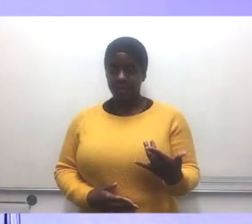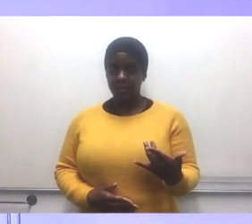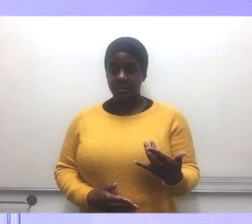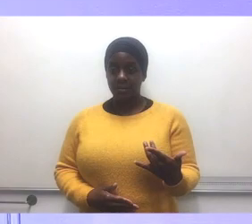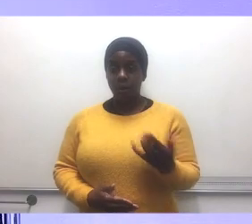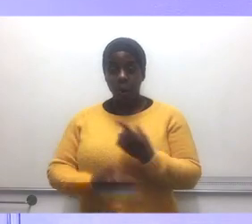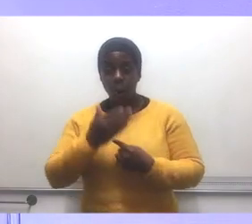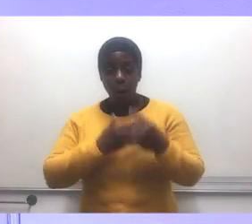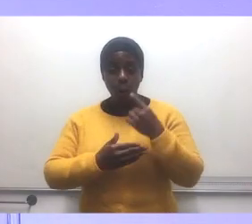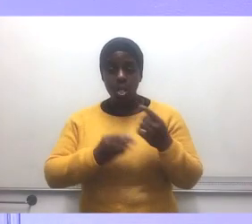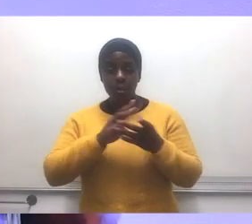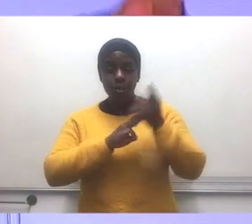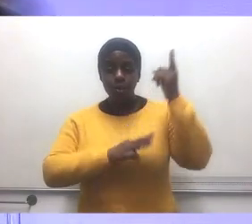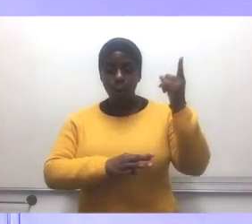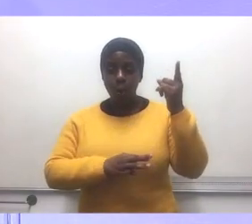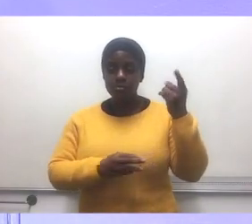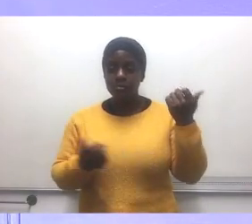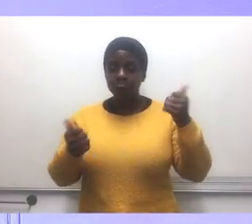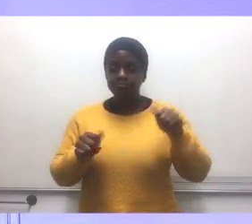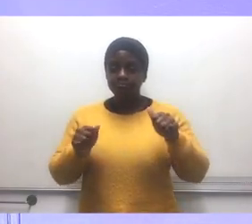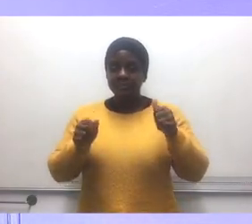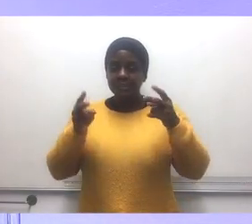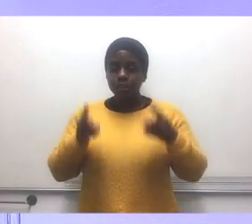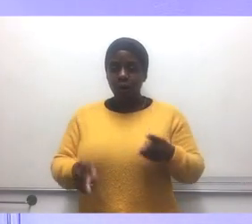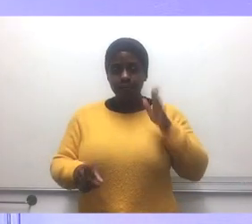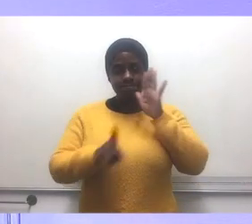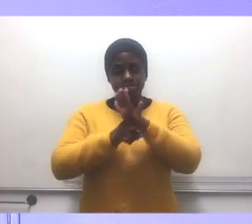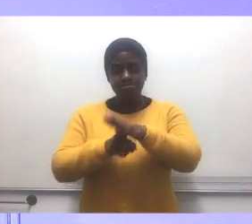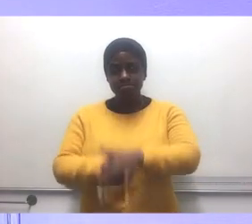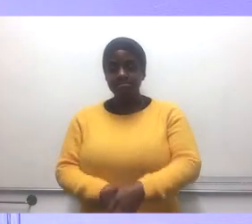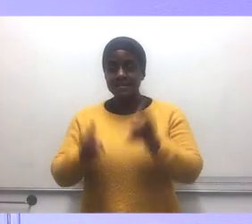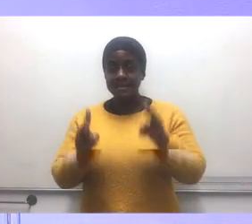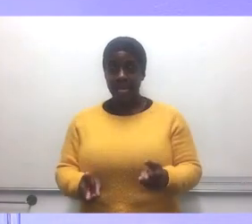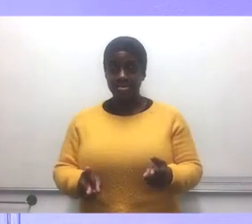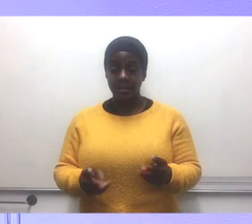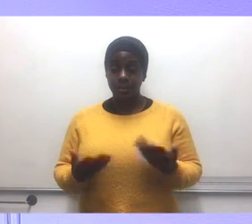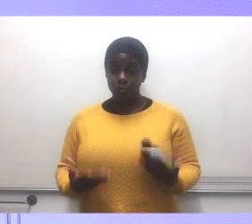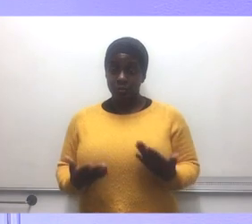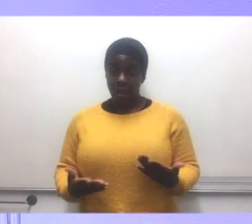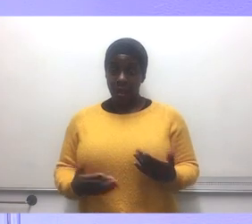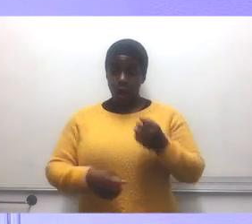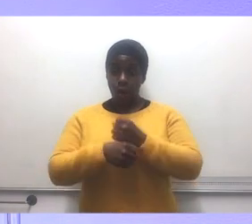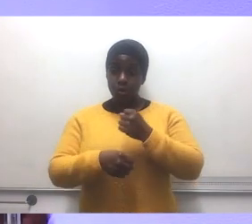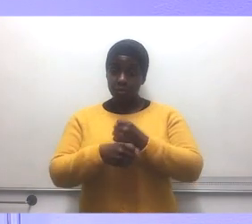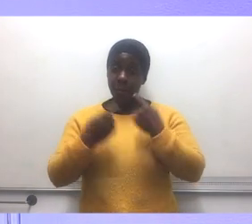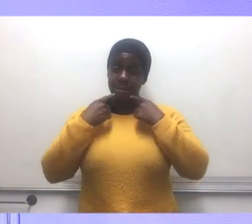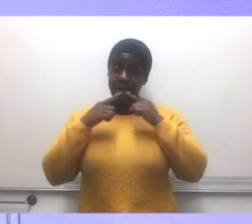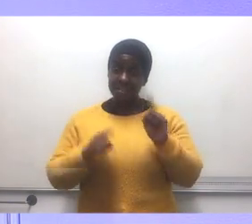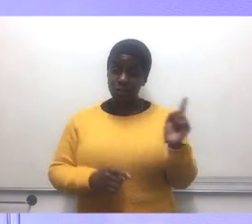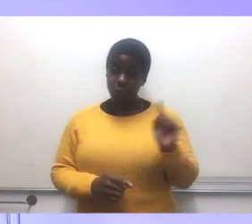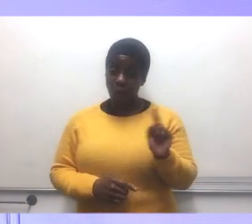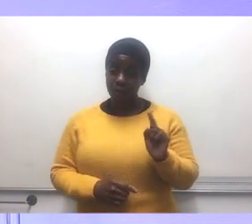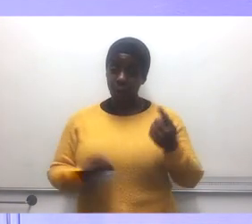only God that died and conquered death. And today, the gospel message tonight is